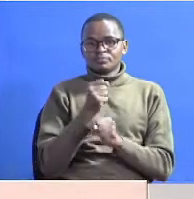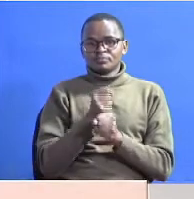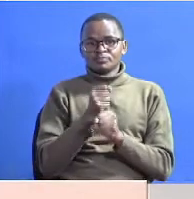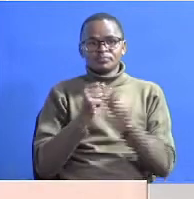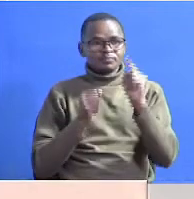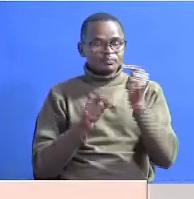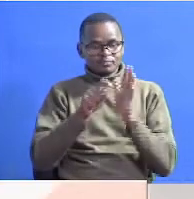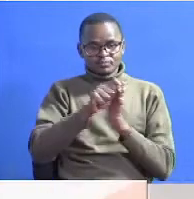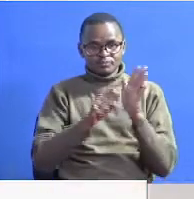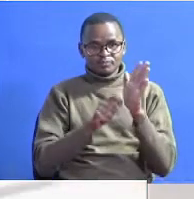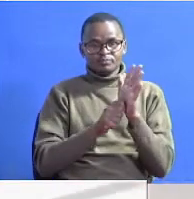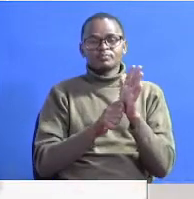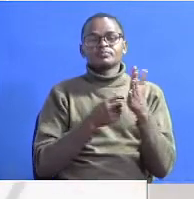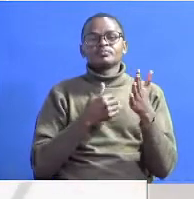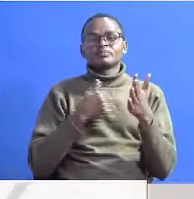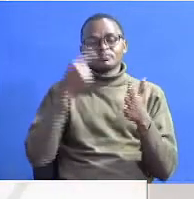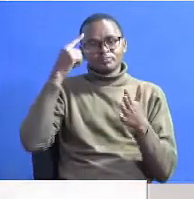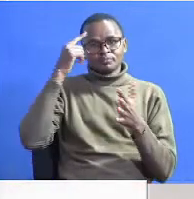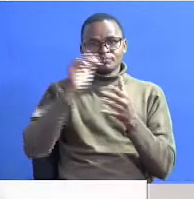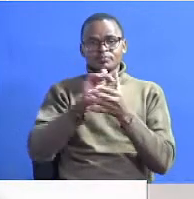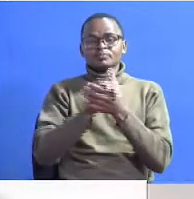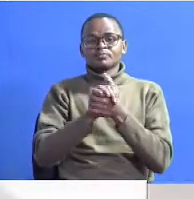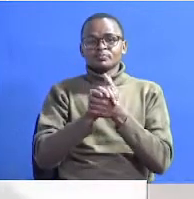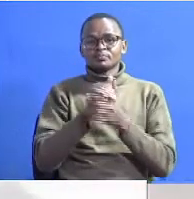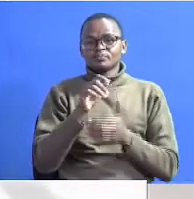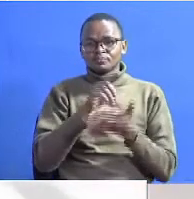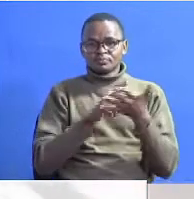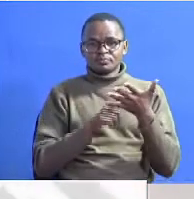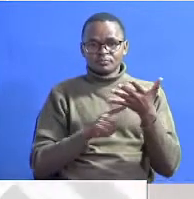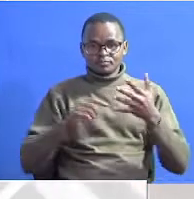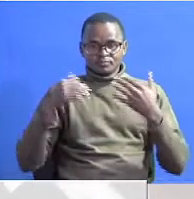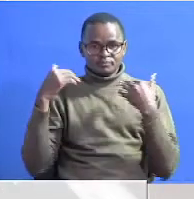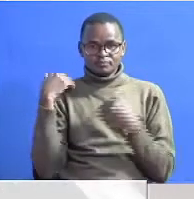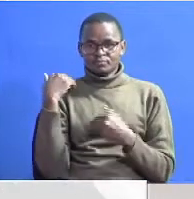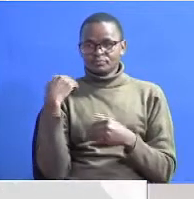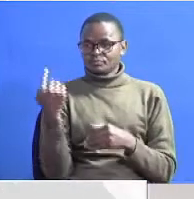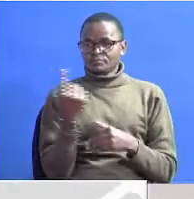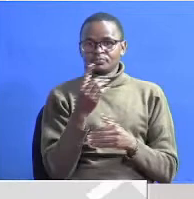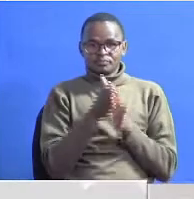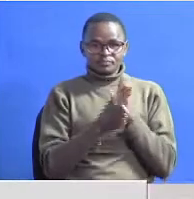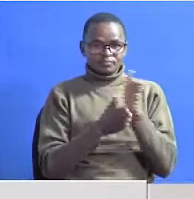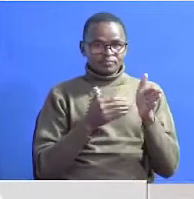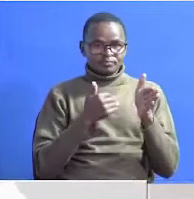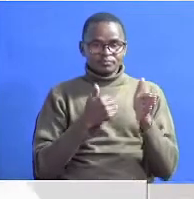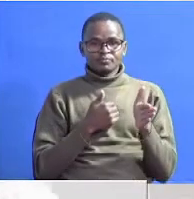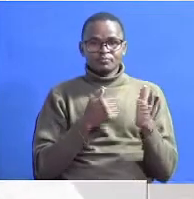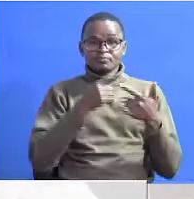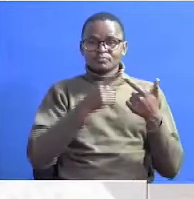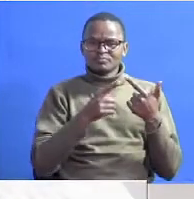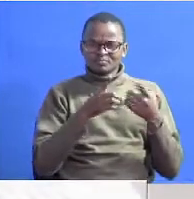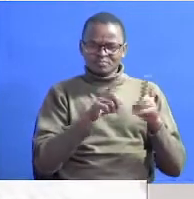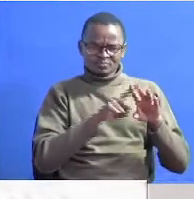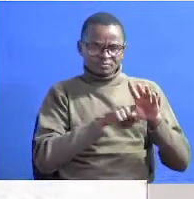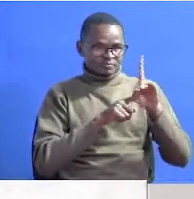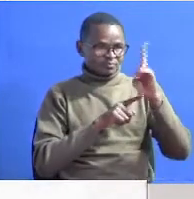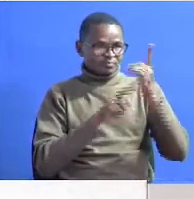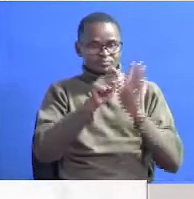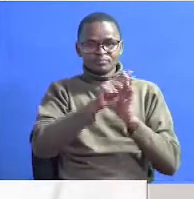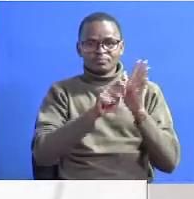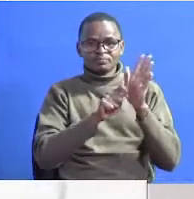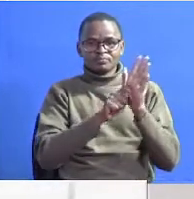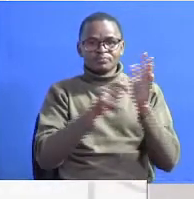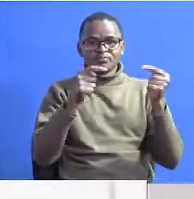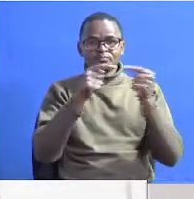term, but in the second term, the handshake came and disrupted every plans that they had. But during the first term, when